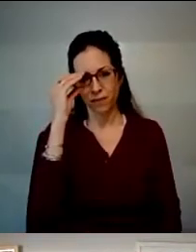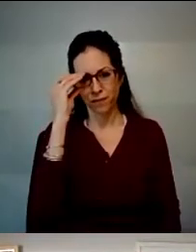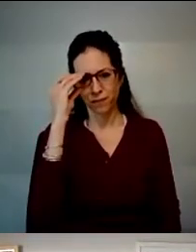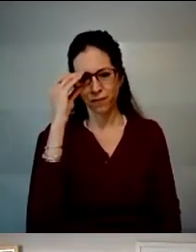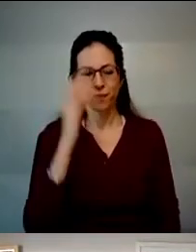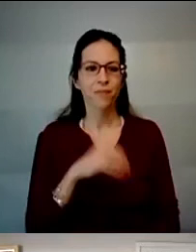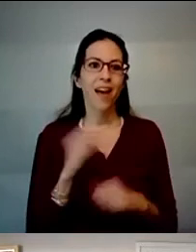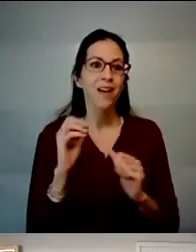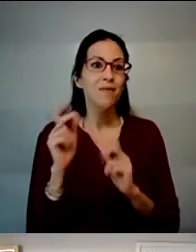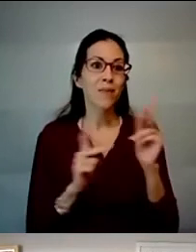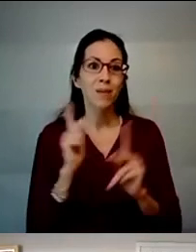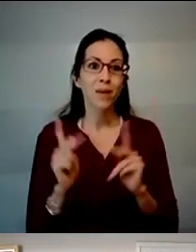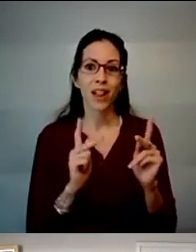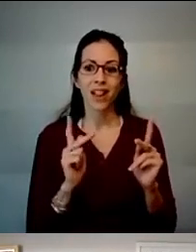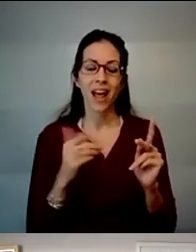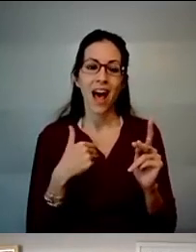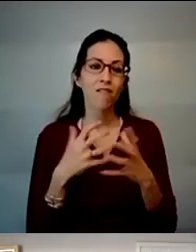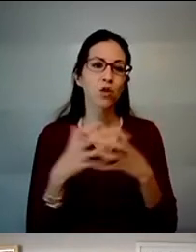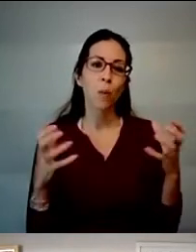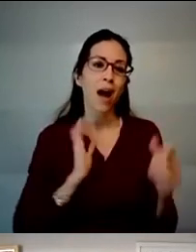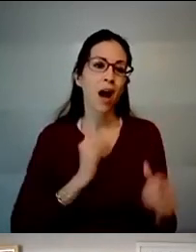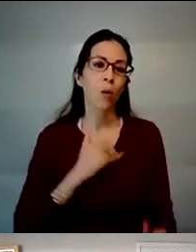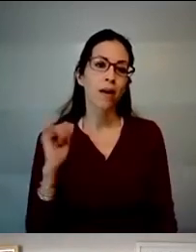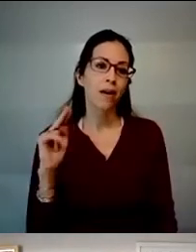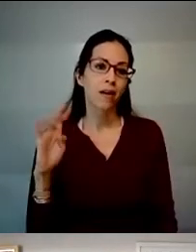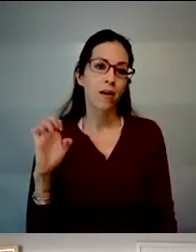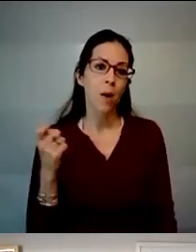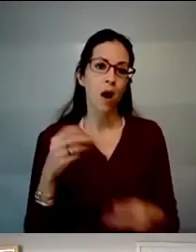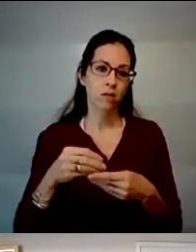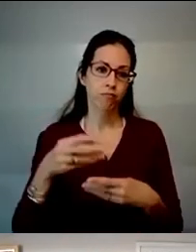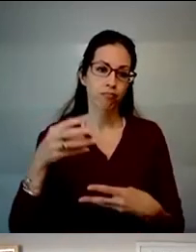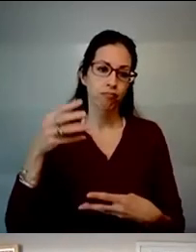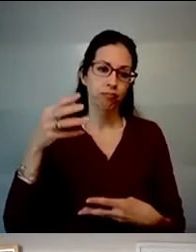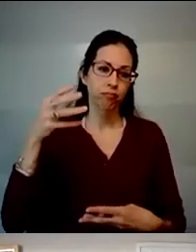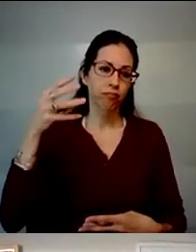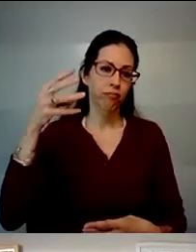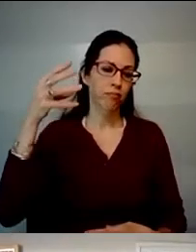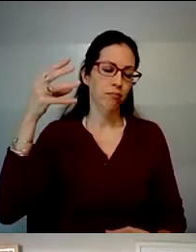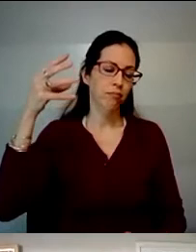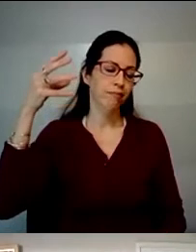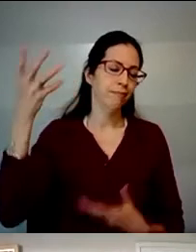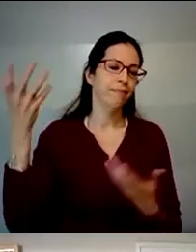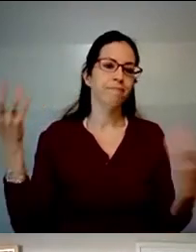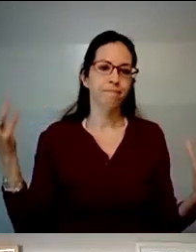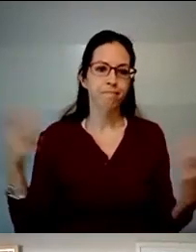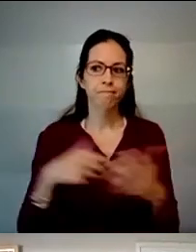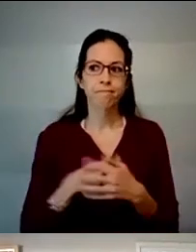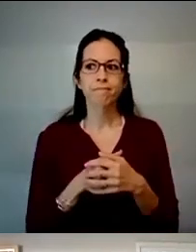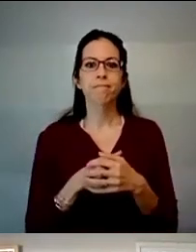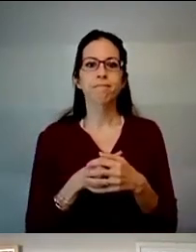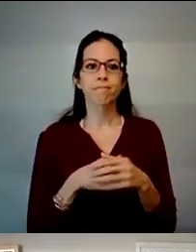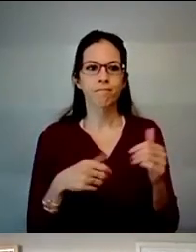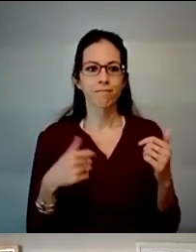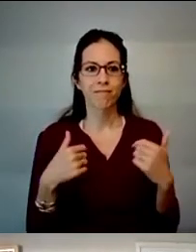again, people get so many, you know, our inboxes are just cluttered and full, you know, and so kind of going